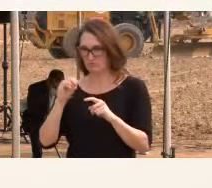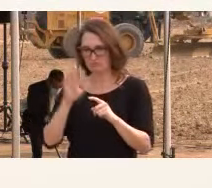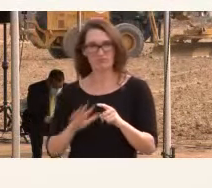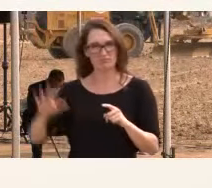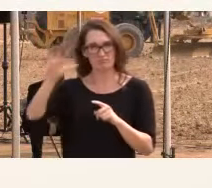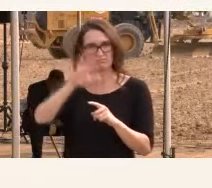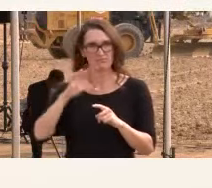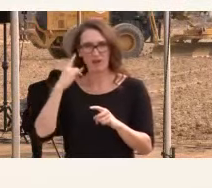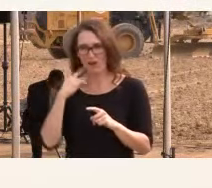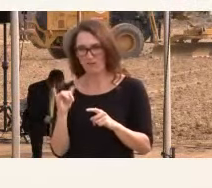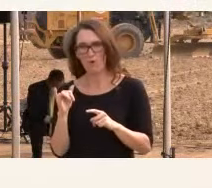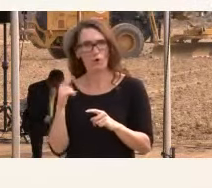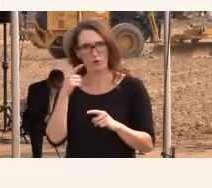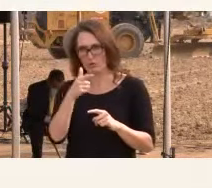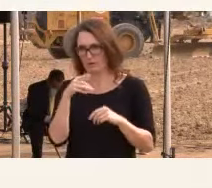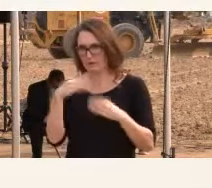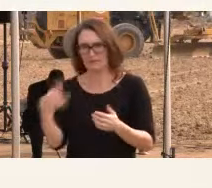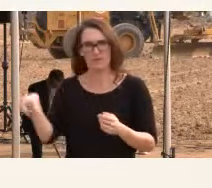four-year degree almost